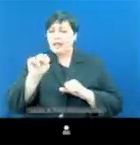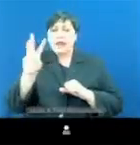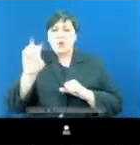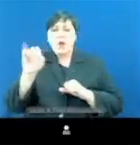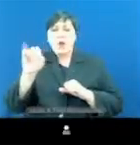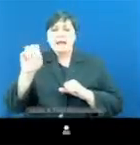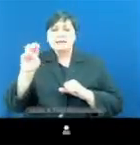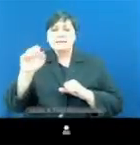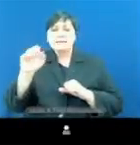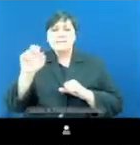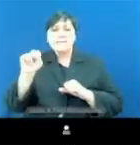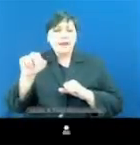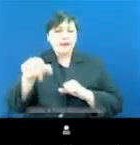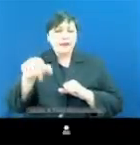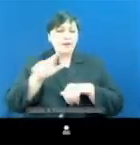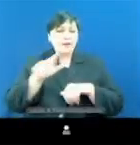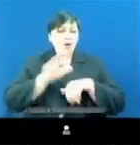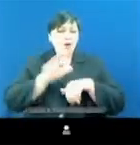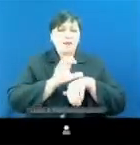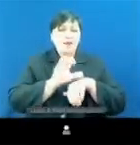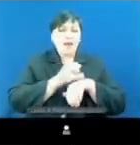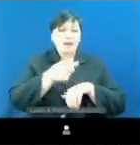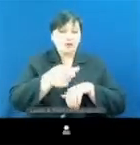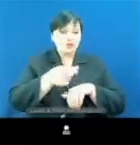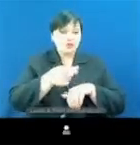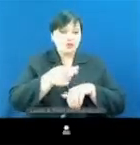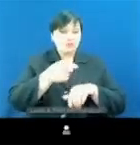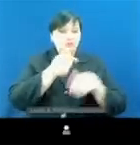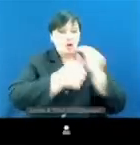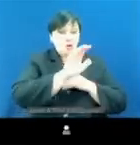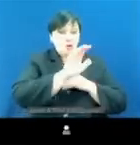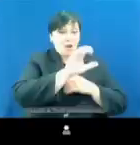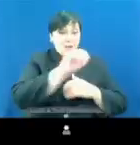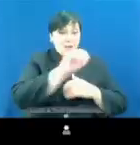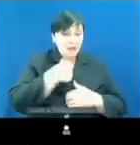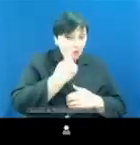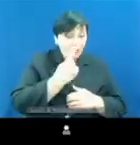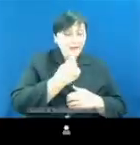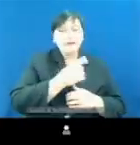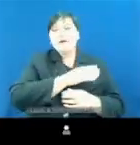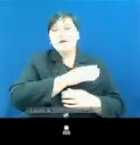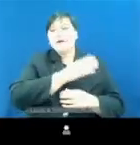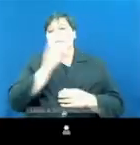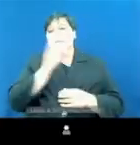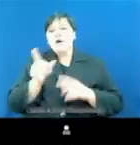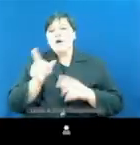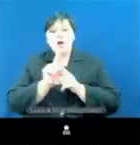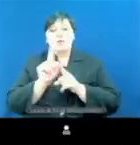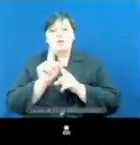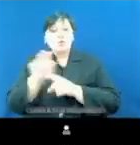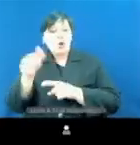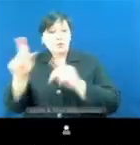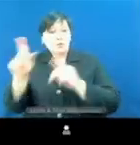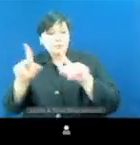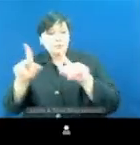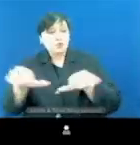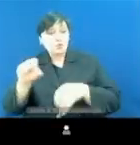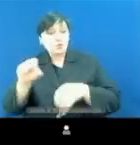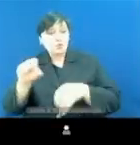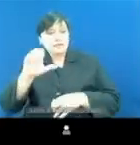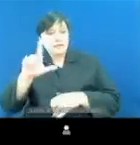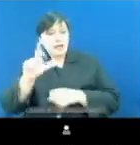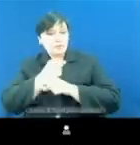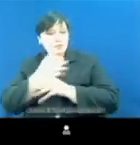one through her company. And there are also people who do SEL prep in